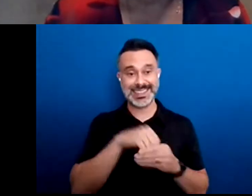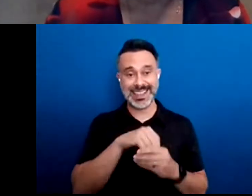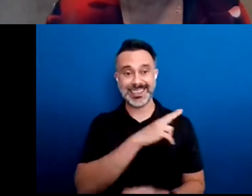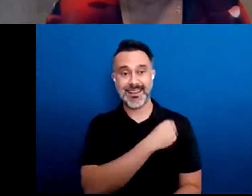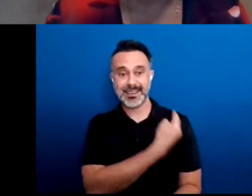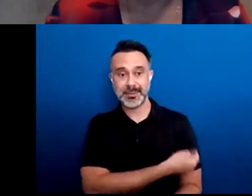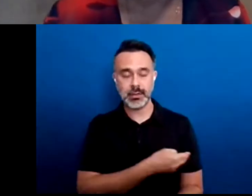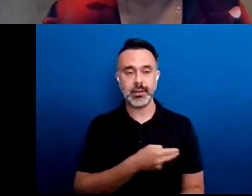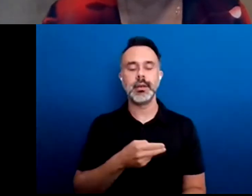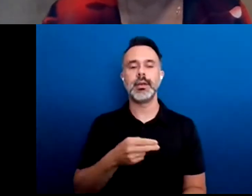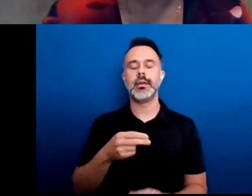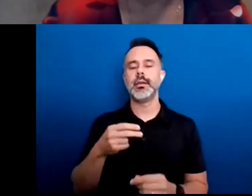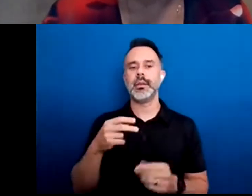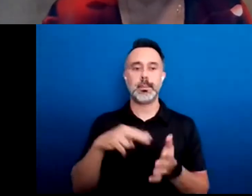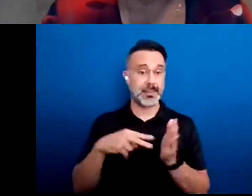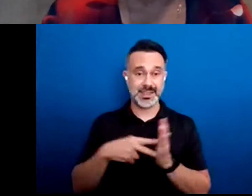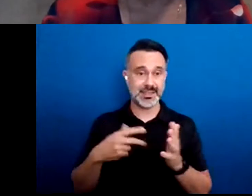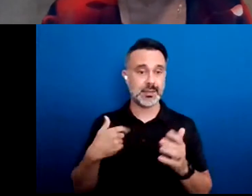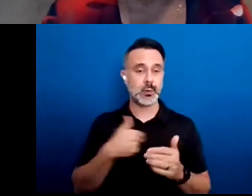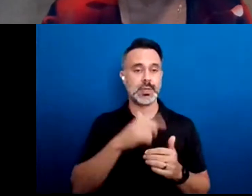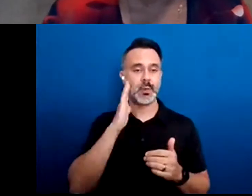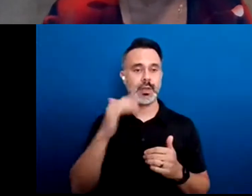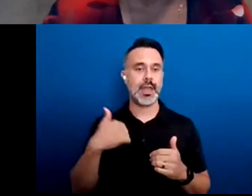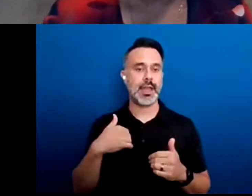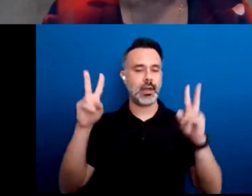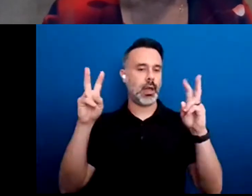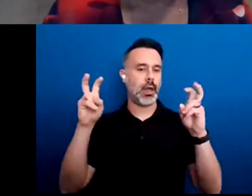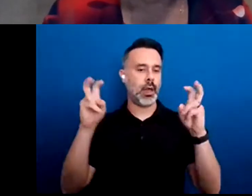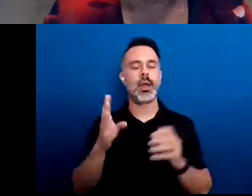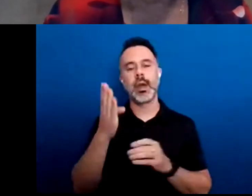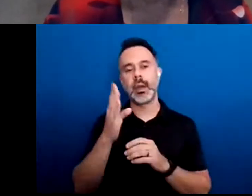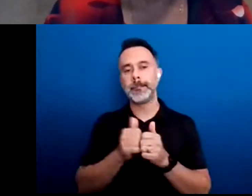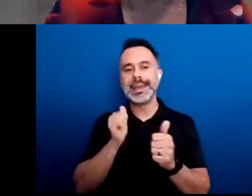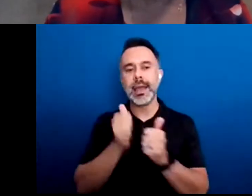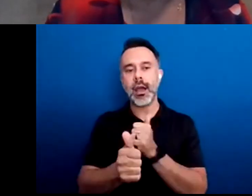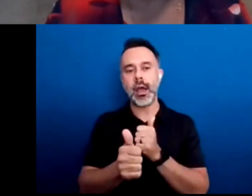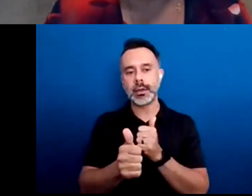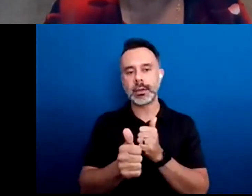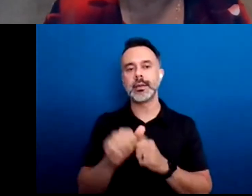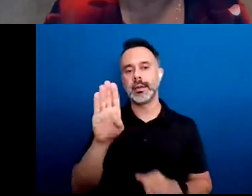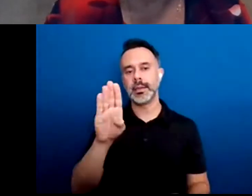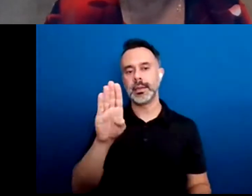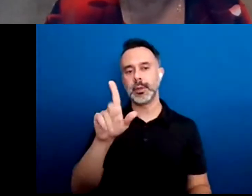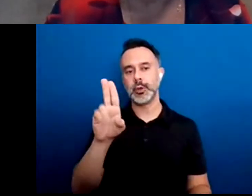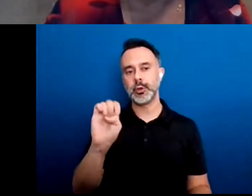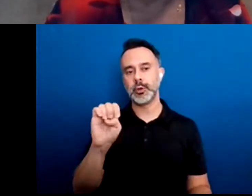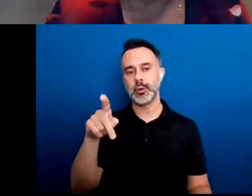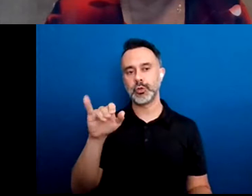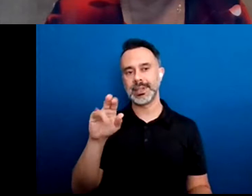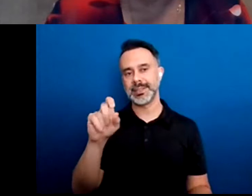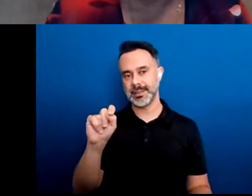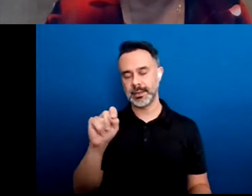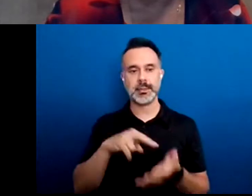get to the point where we'll have what we're calling beyond the blueprint, where the blueprint with the tiers for